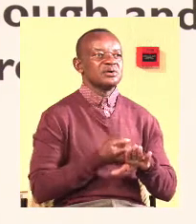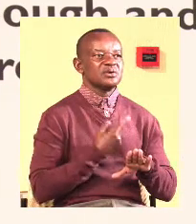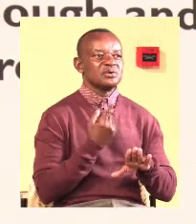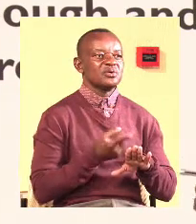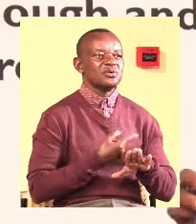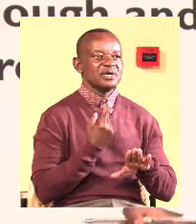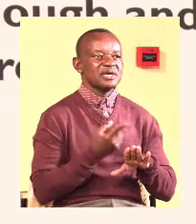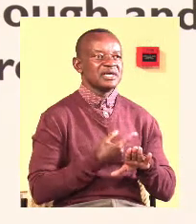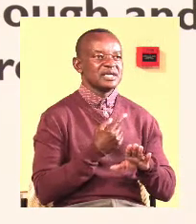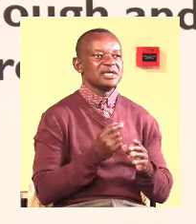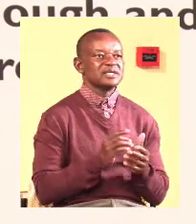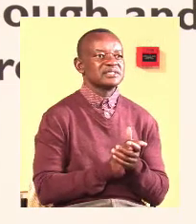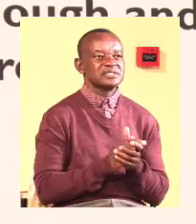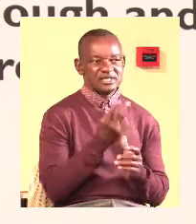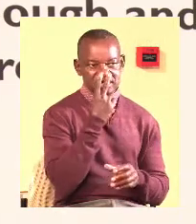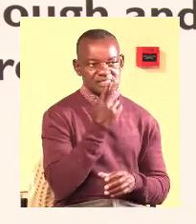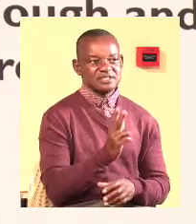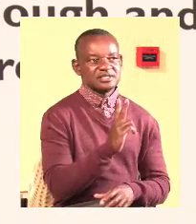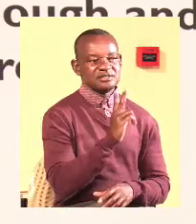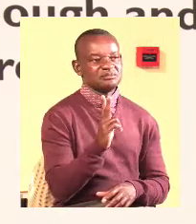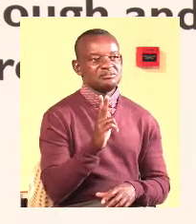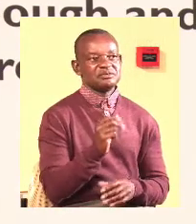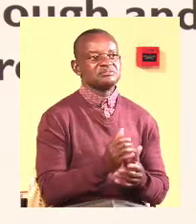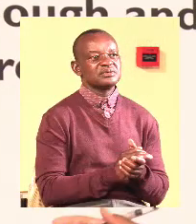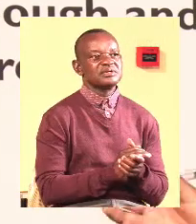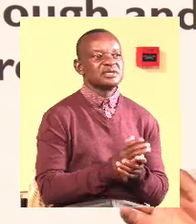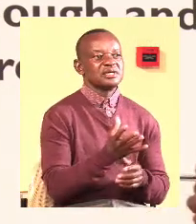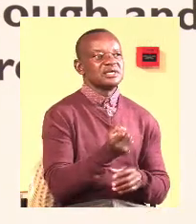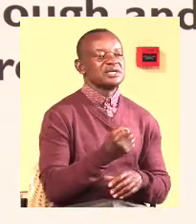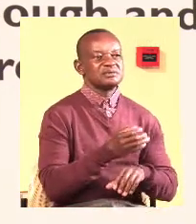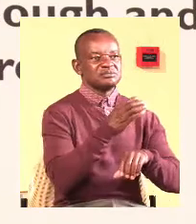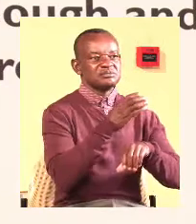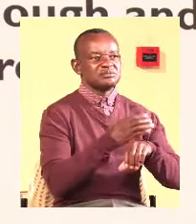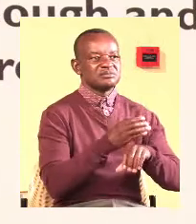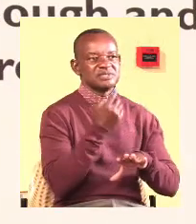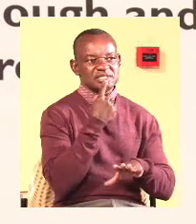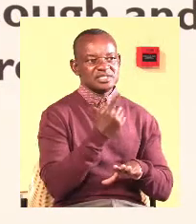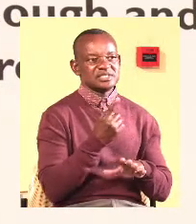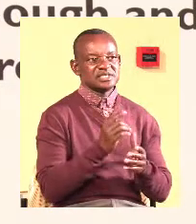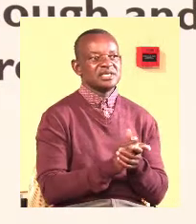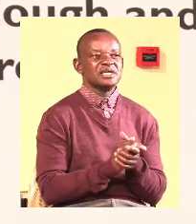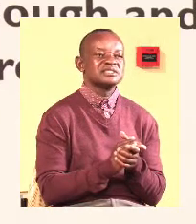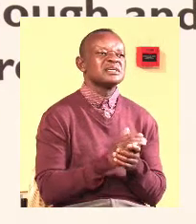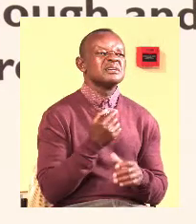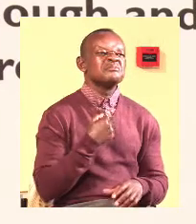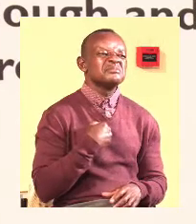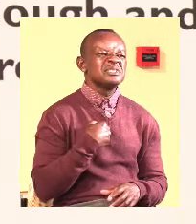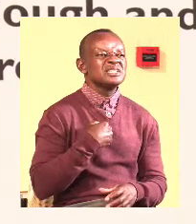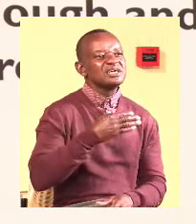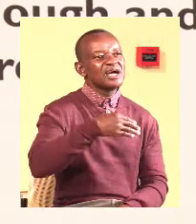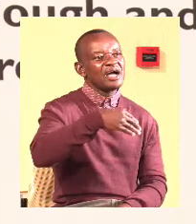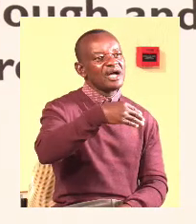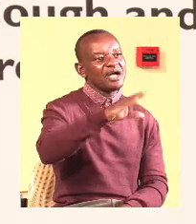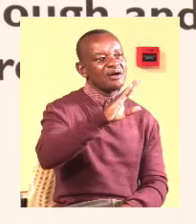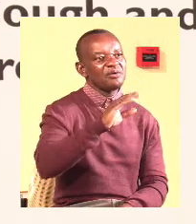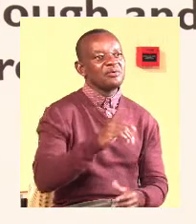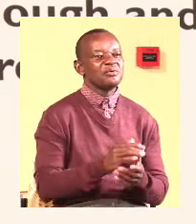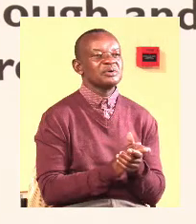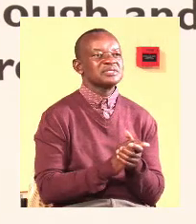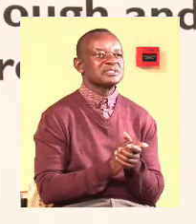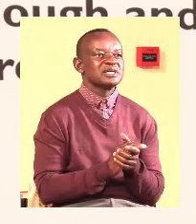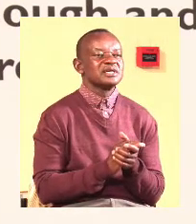medicine, claiming that they are going to acquire medication from the pharmacy or from the hospital. That is the current trend as